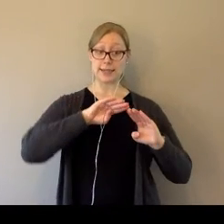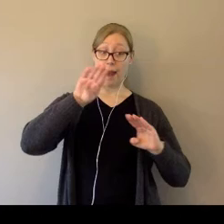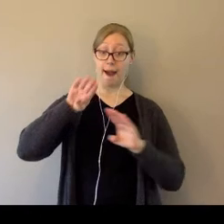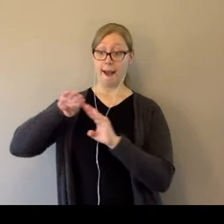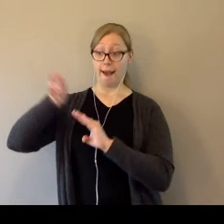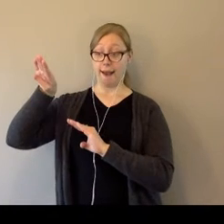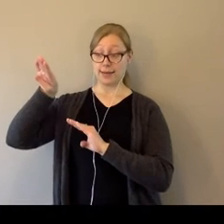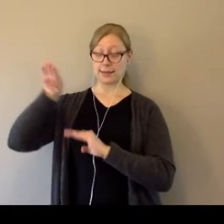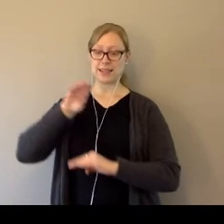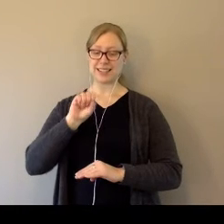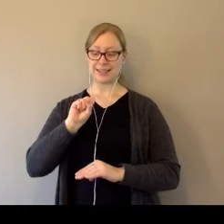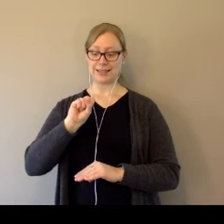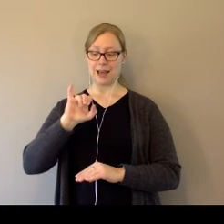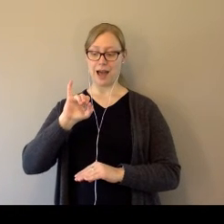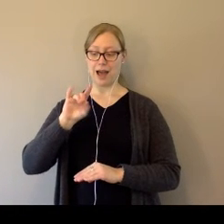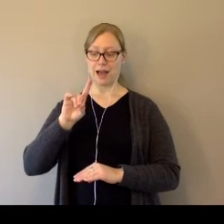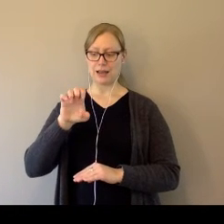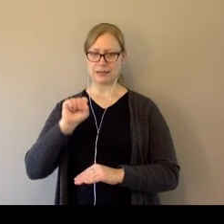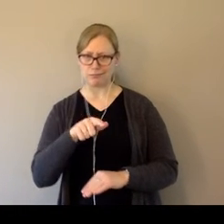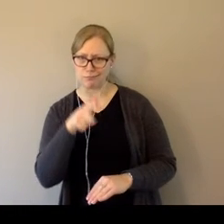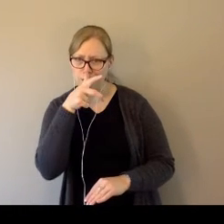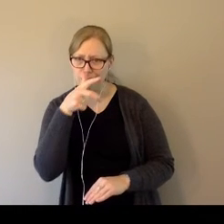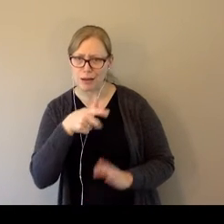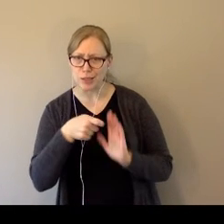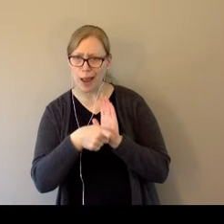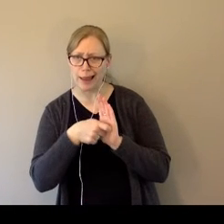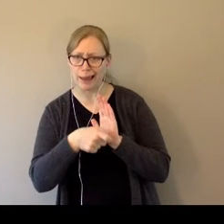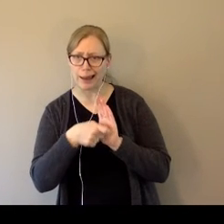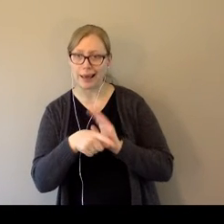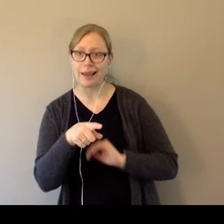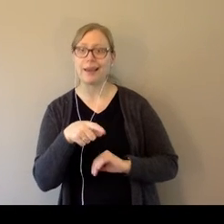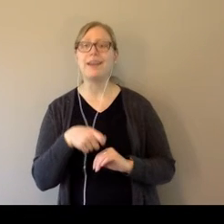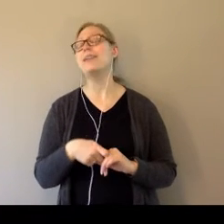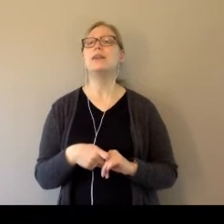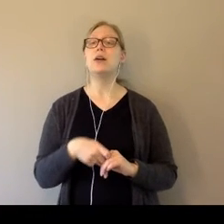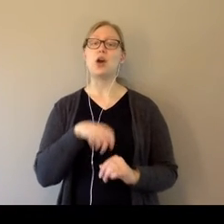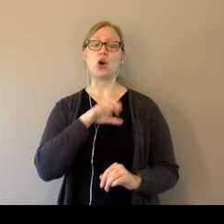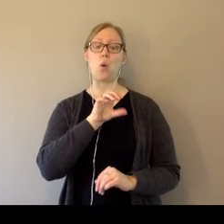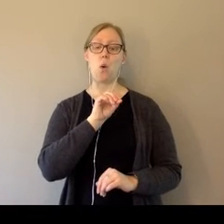that is bad writing here, corresponding sides